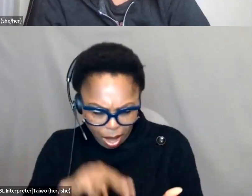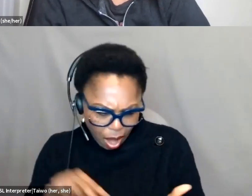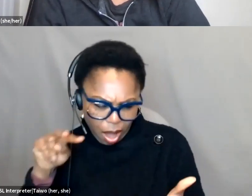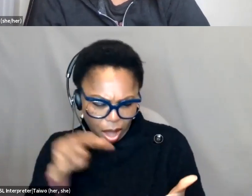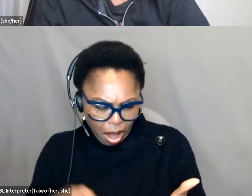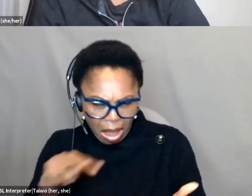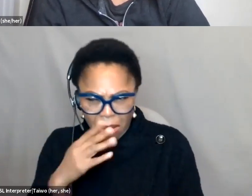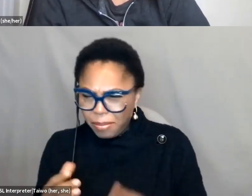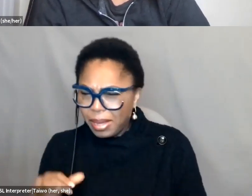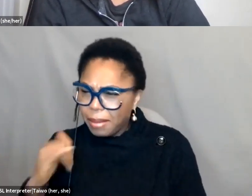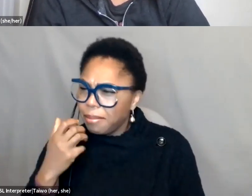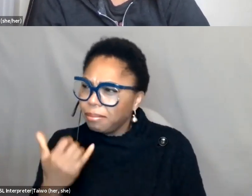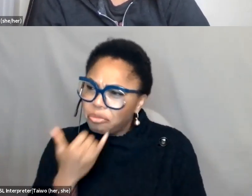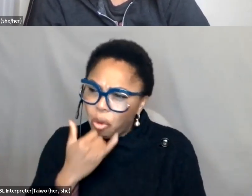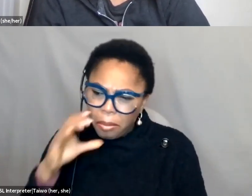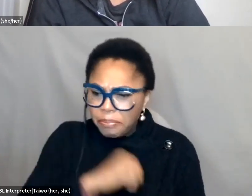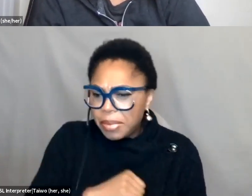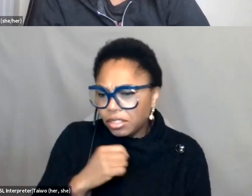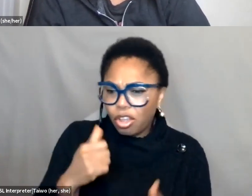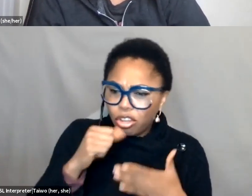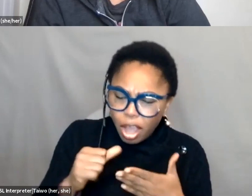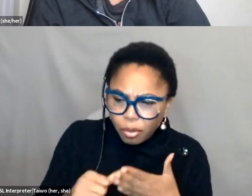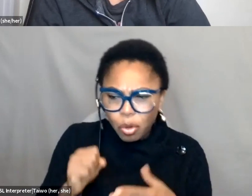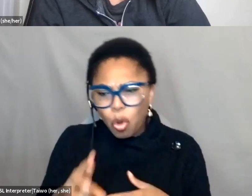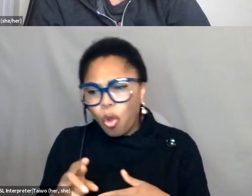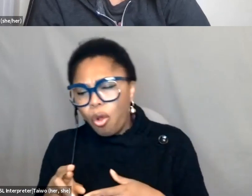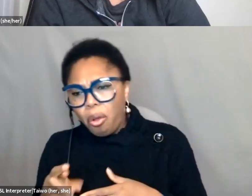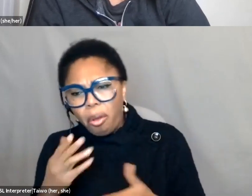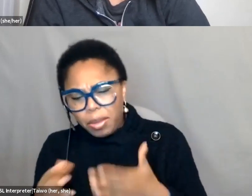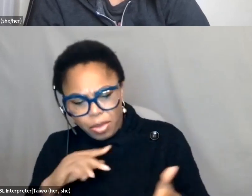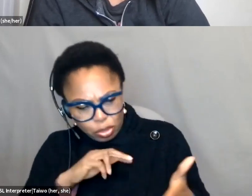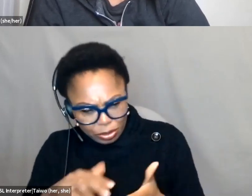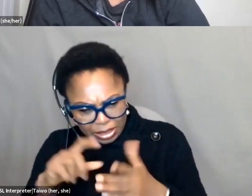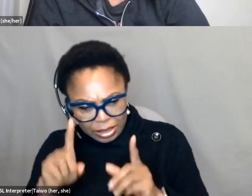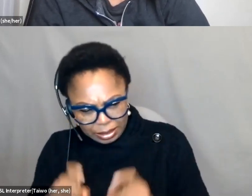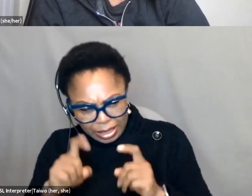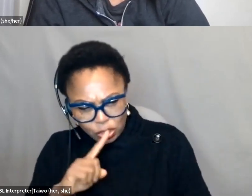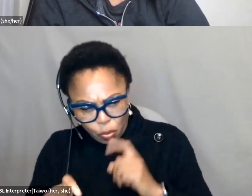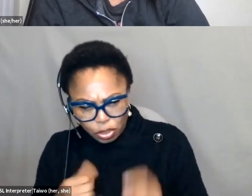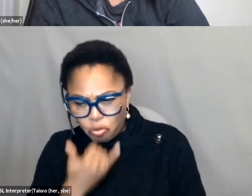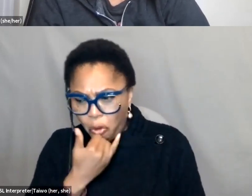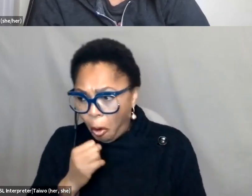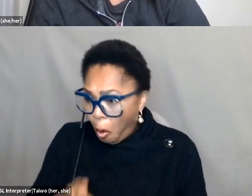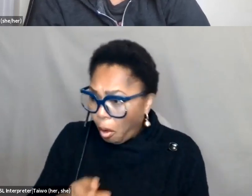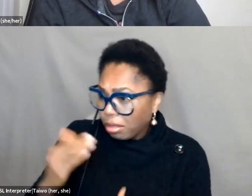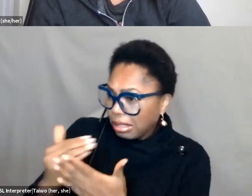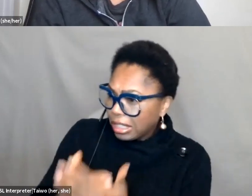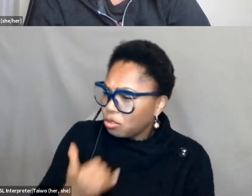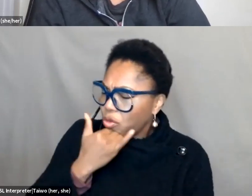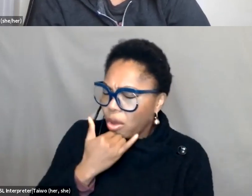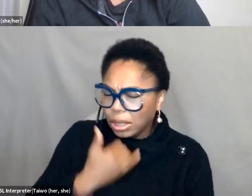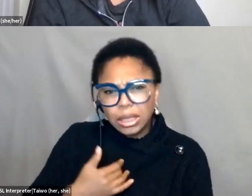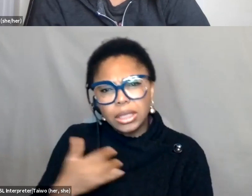I'd missed a letter while studying, or maybe I was reading my test wrong, or was I reading her list wrong? I